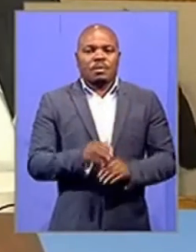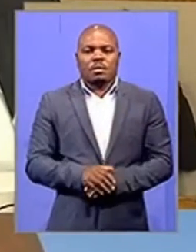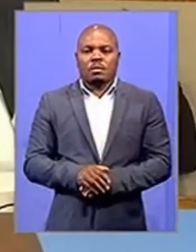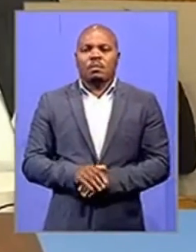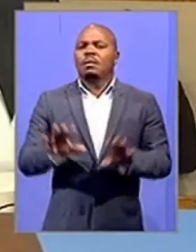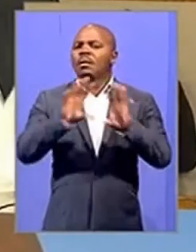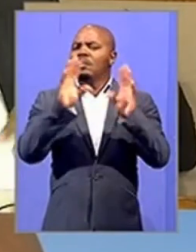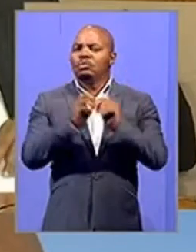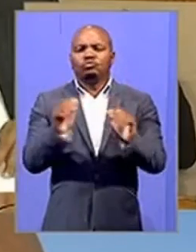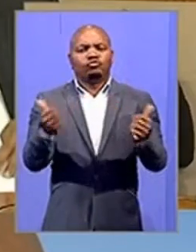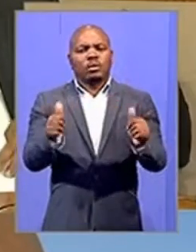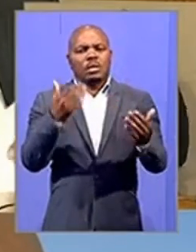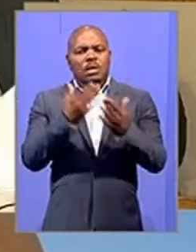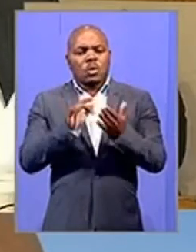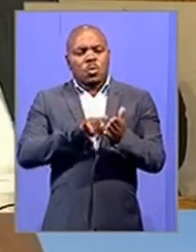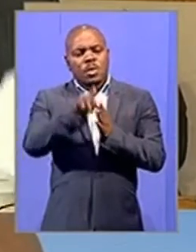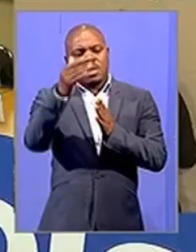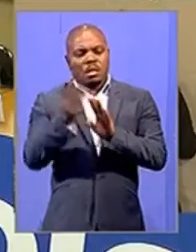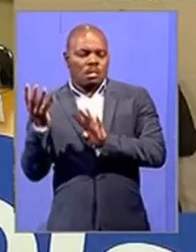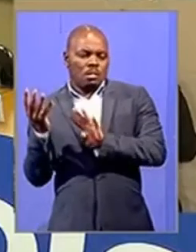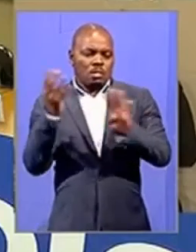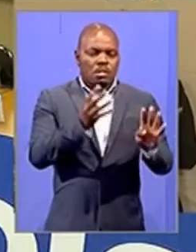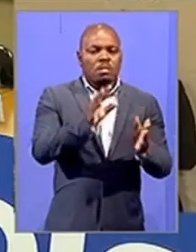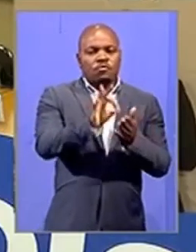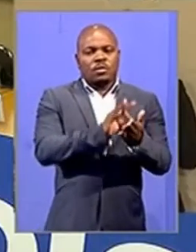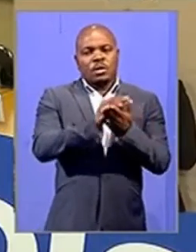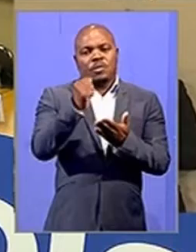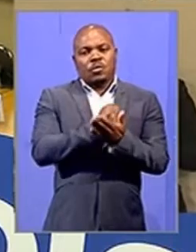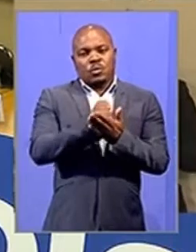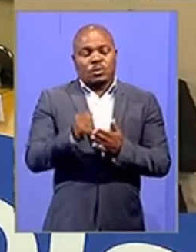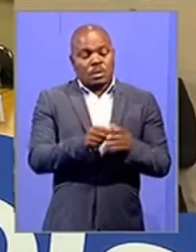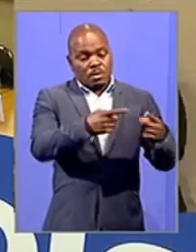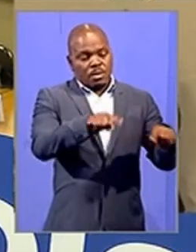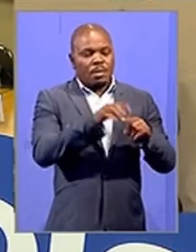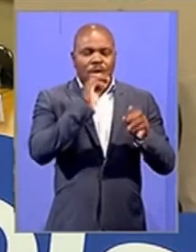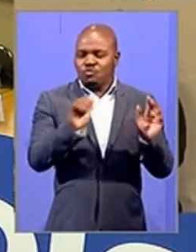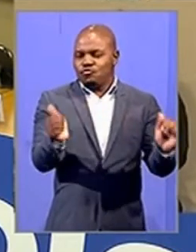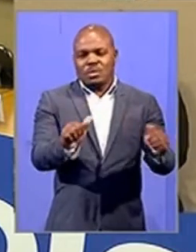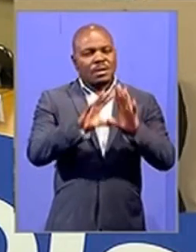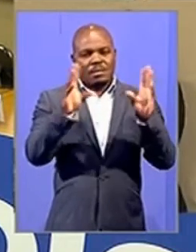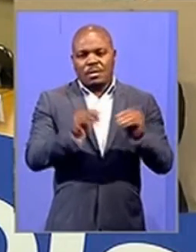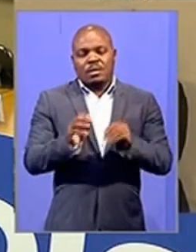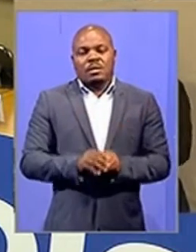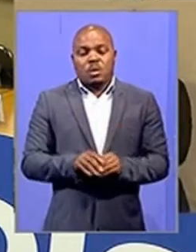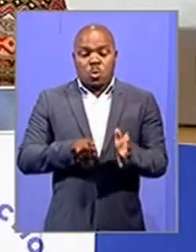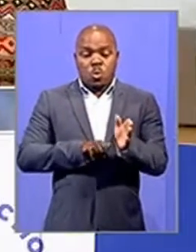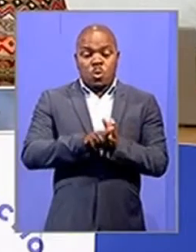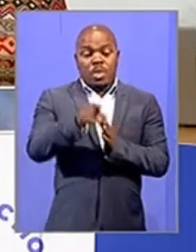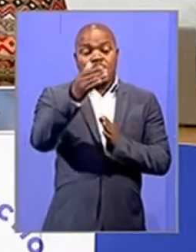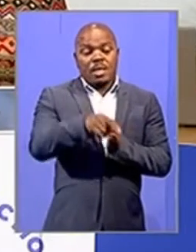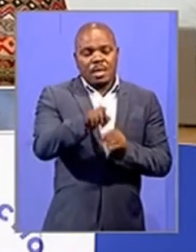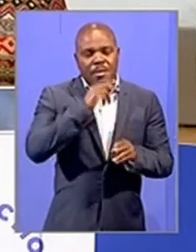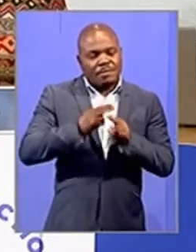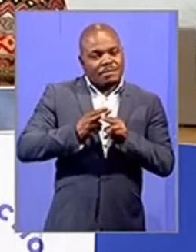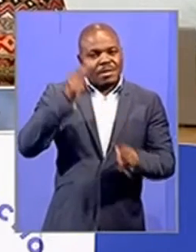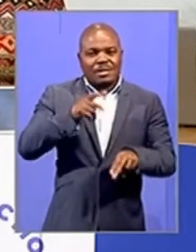ka kwadisa batlhopi bokhutlo jwa beke. IEC ya re ipakantse go amogela batlhopi. Bokhutlo bo jwa beke ke tshono ya